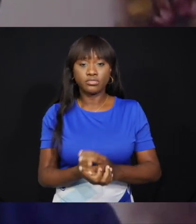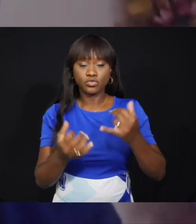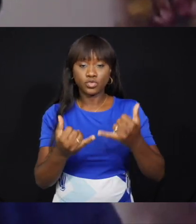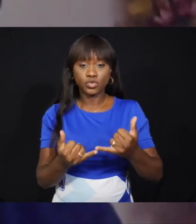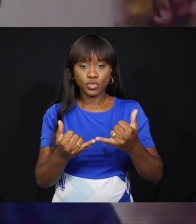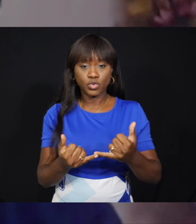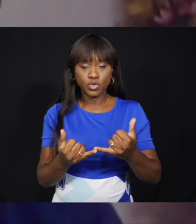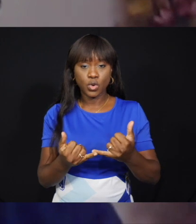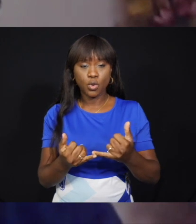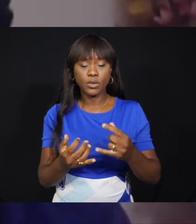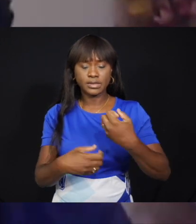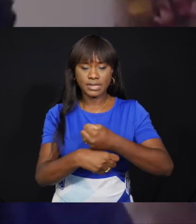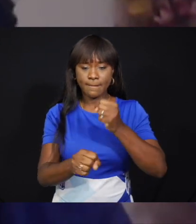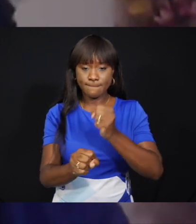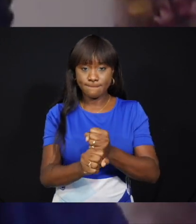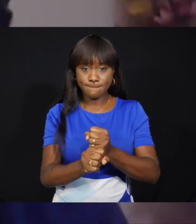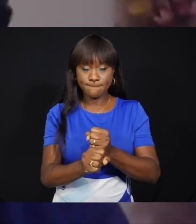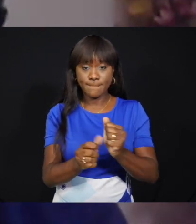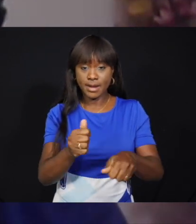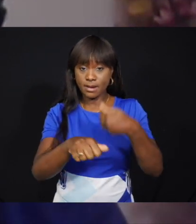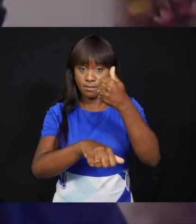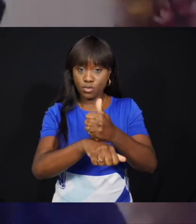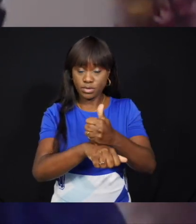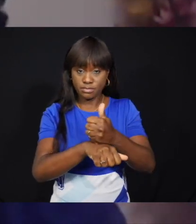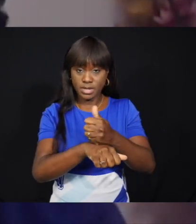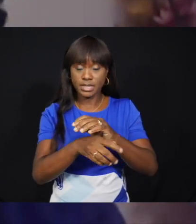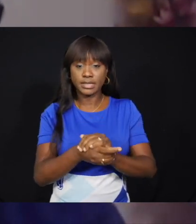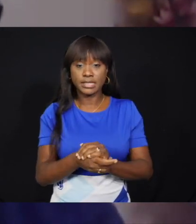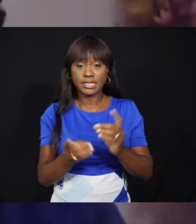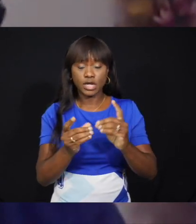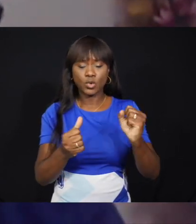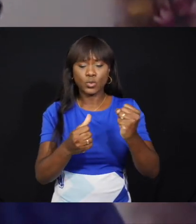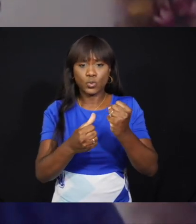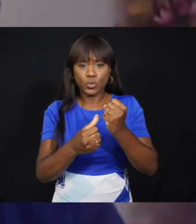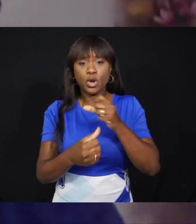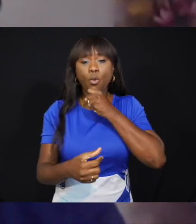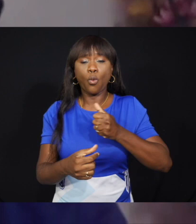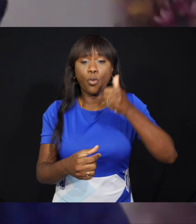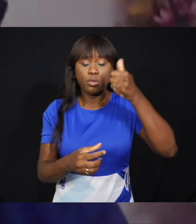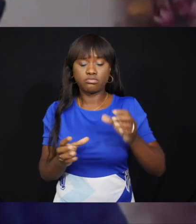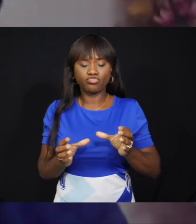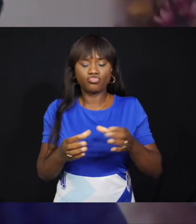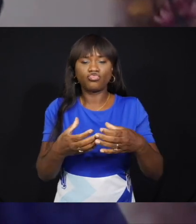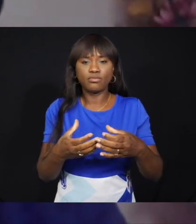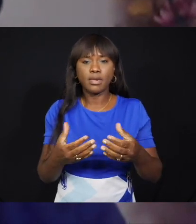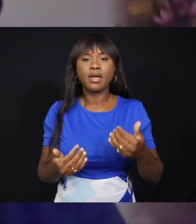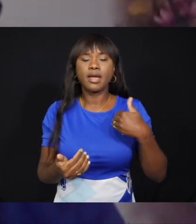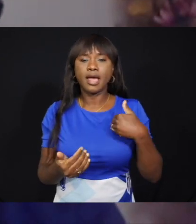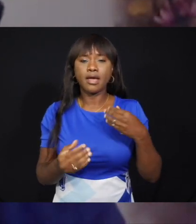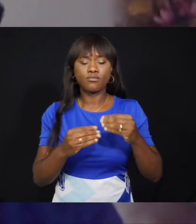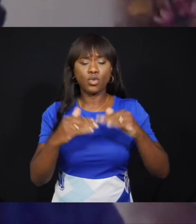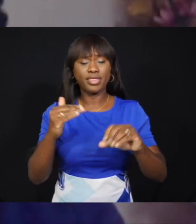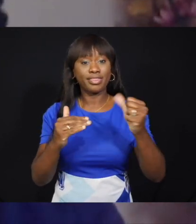subscribers or registered users. And e-appointment is one of those subscribed services. So e-appointment to